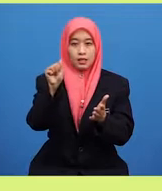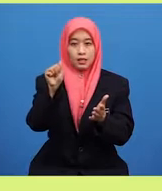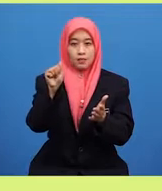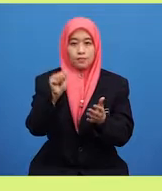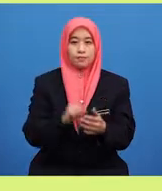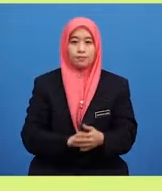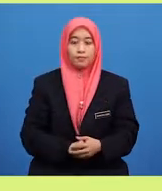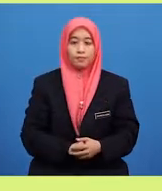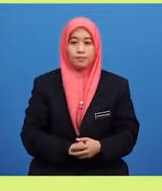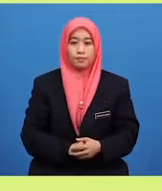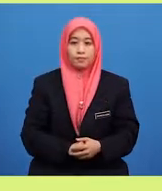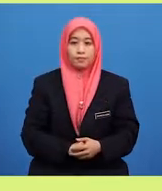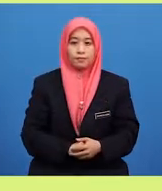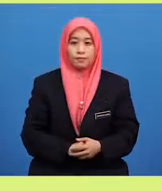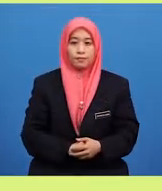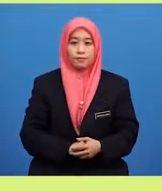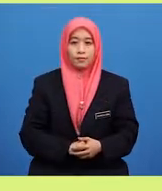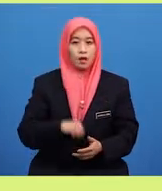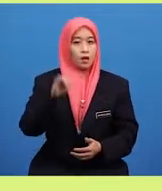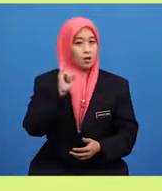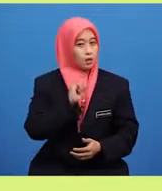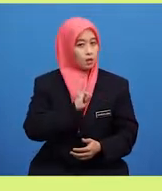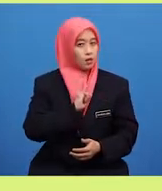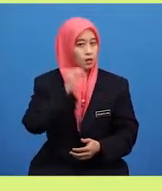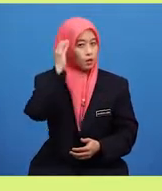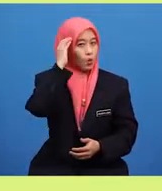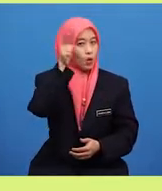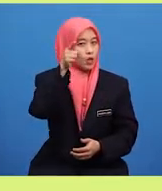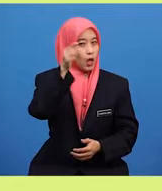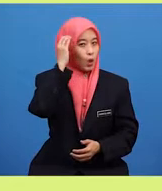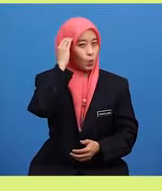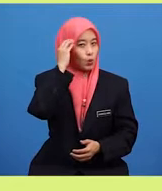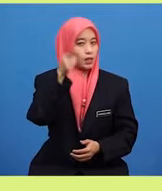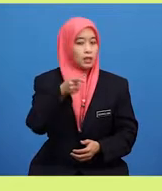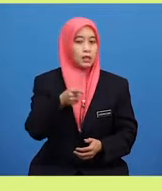I know you know this one. It's very easy.